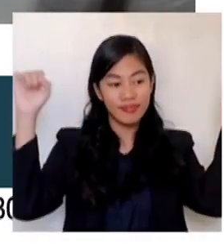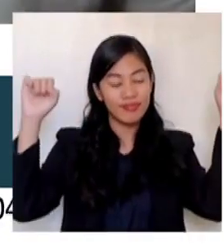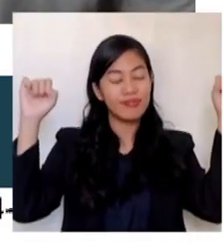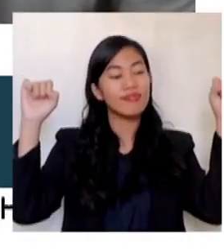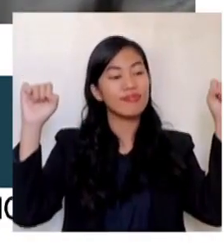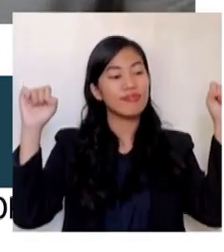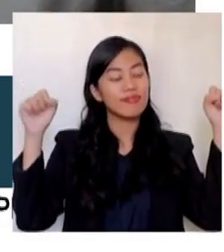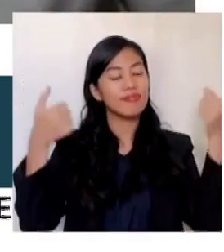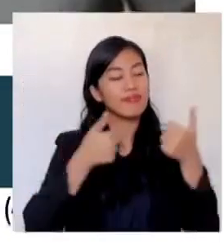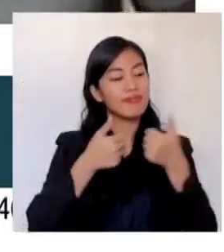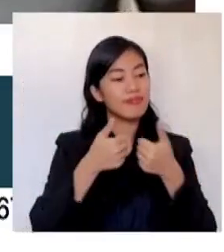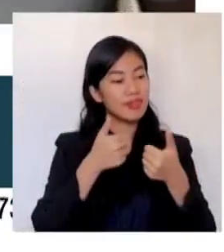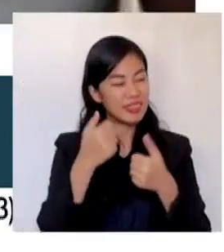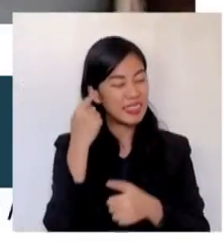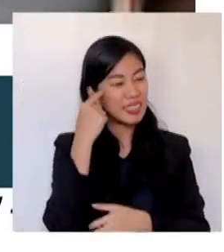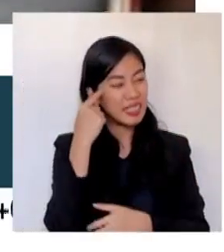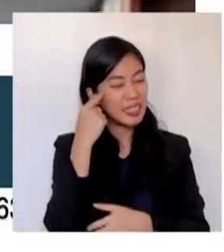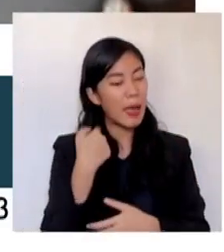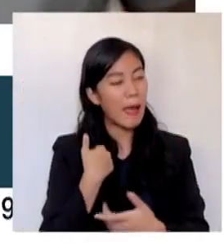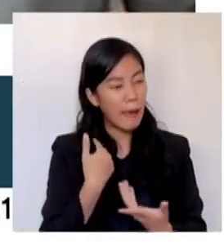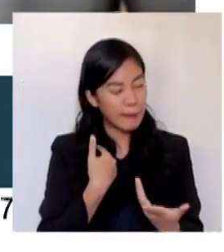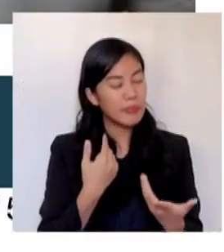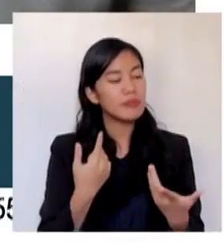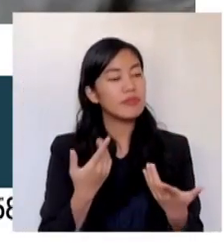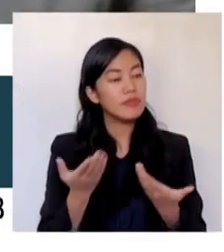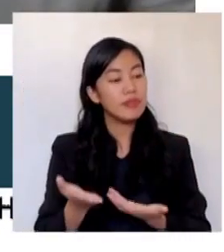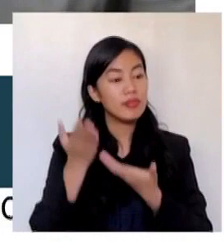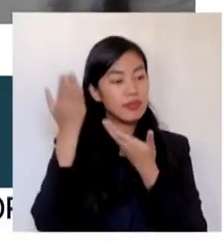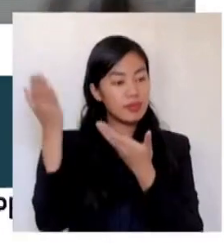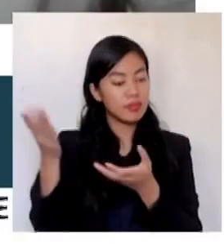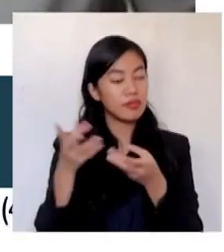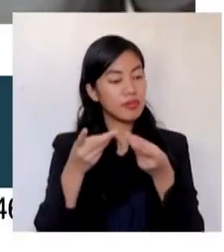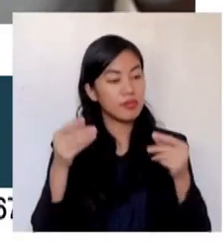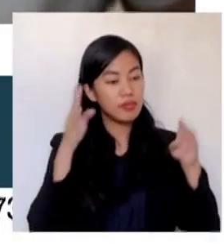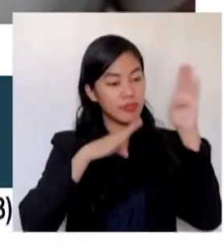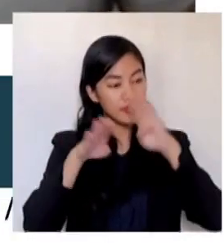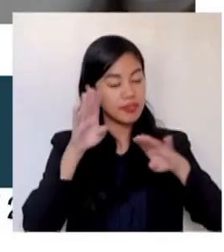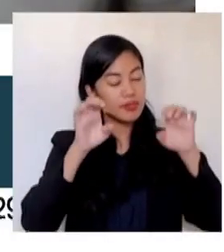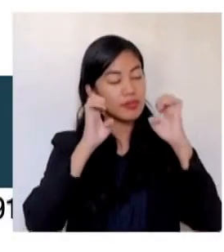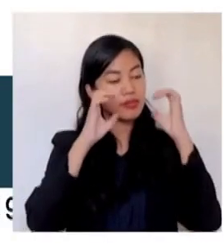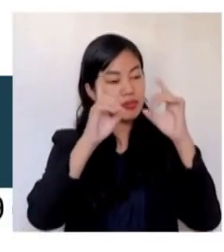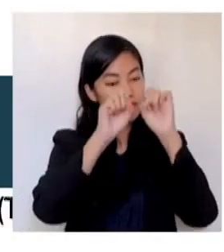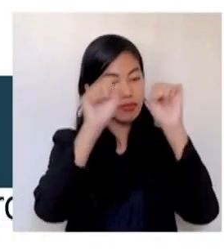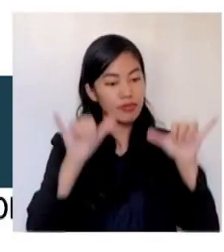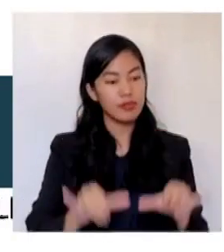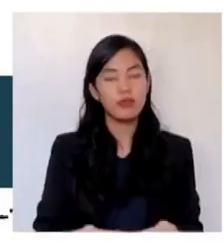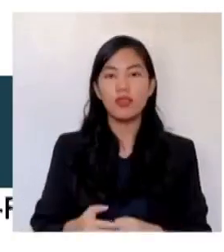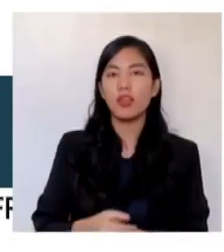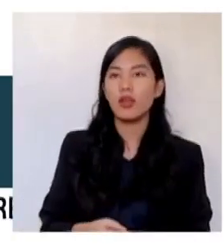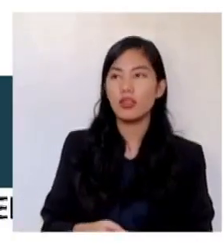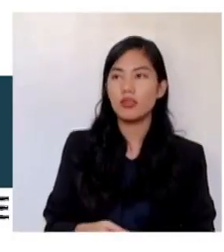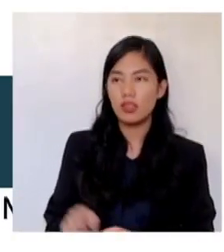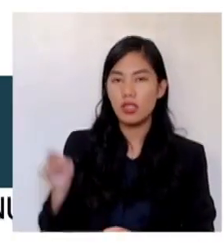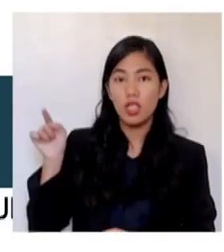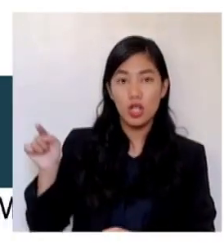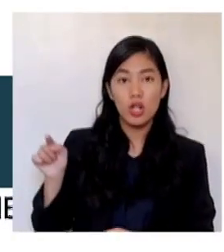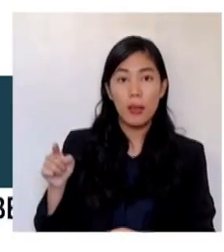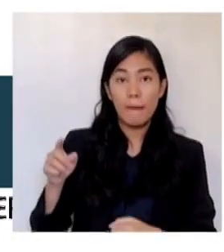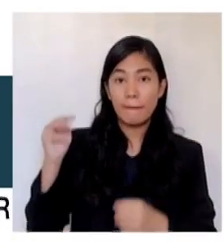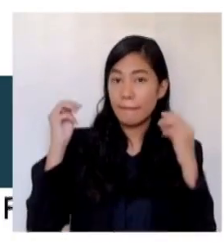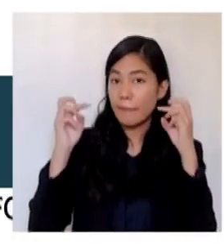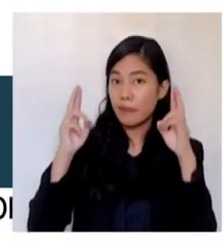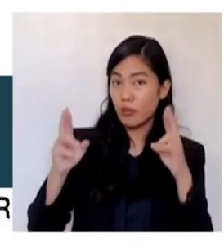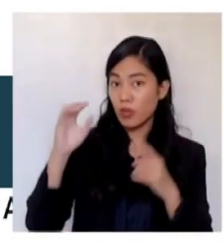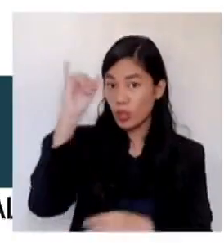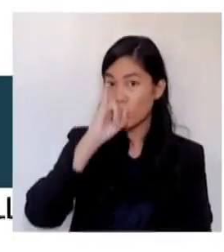education sector? Go ahead. Well, the closest that we have to a concrete answer is that of Mayor Isko. No? He mentioned the two important